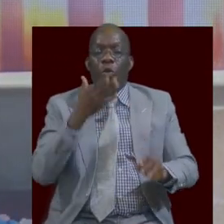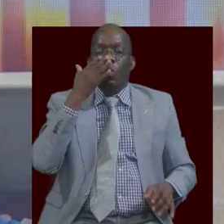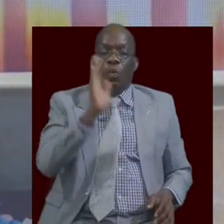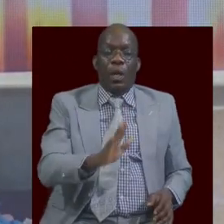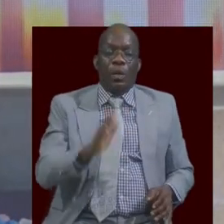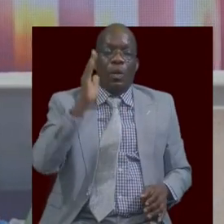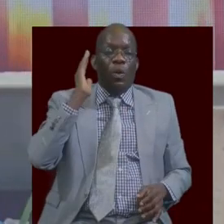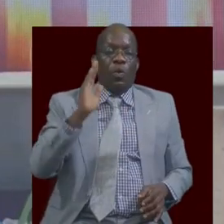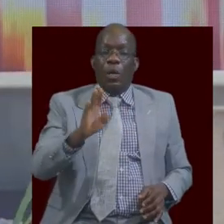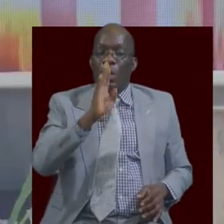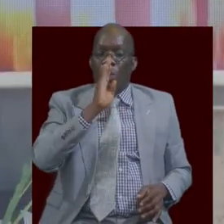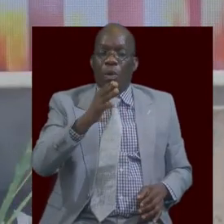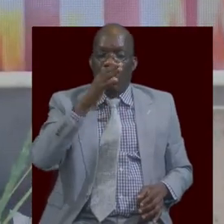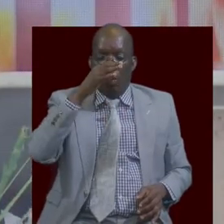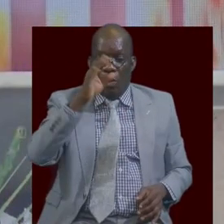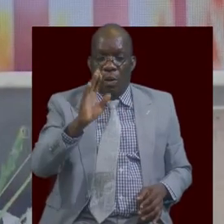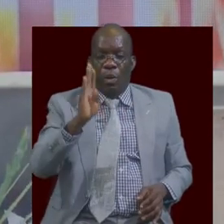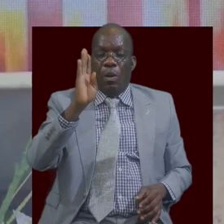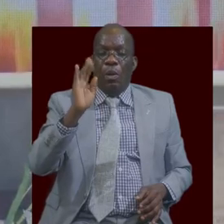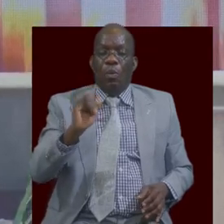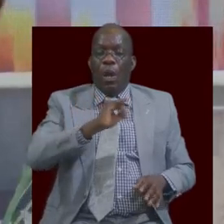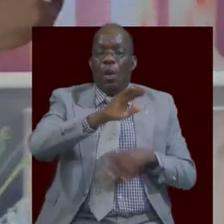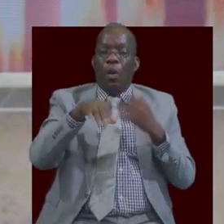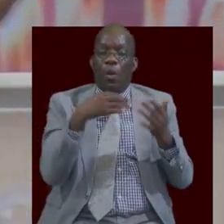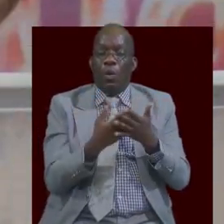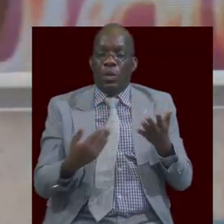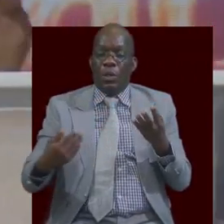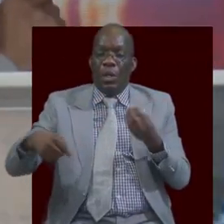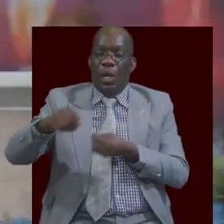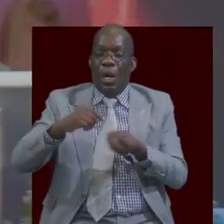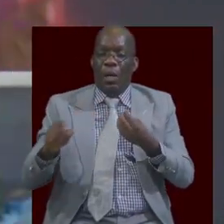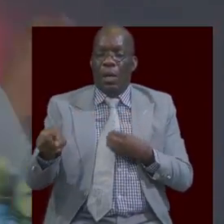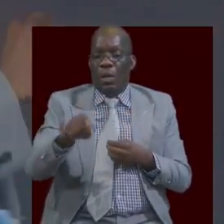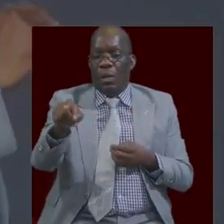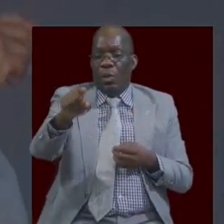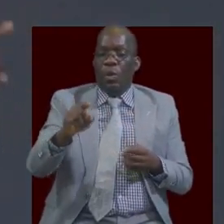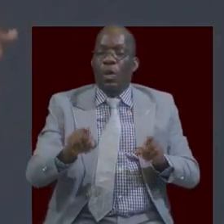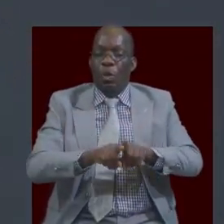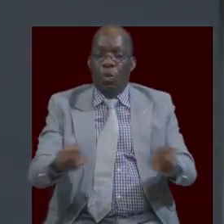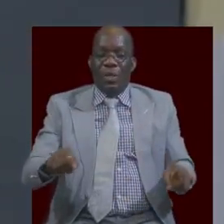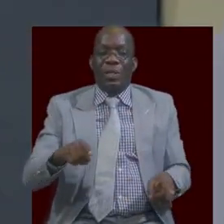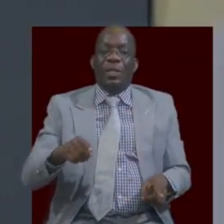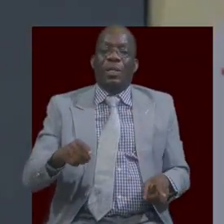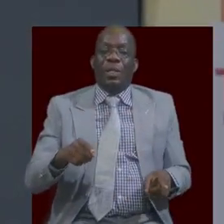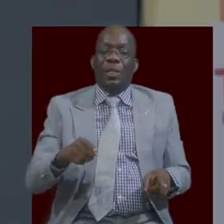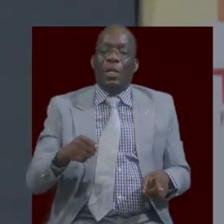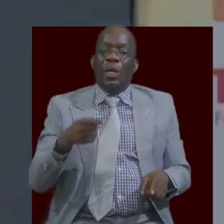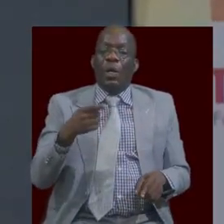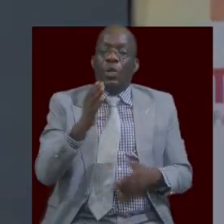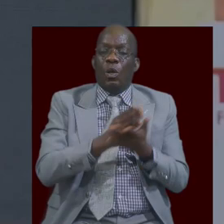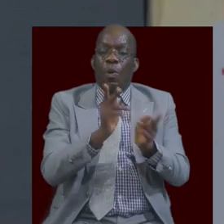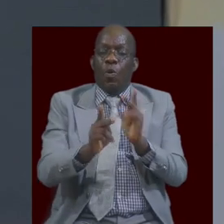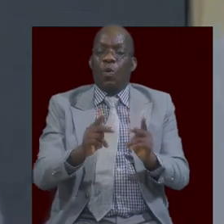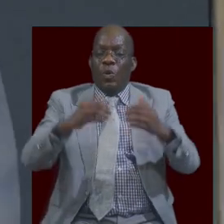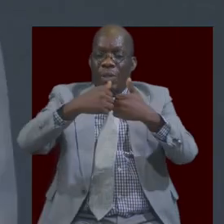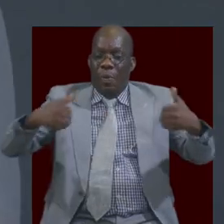by all the things around them, by flattery, he said, but there are some people, they single themselves